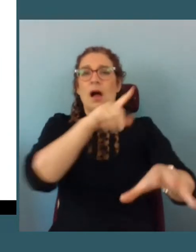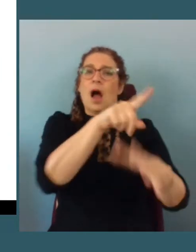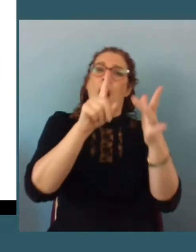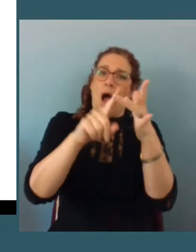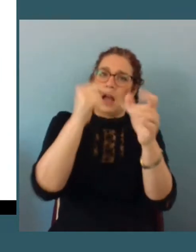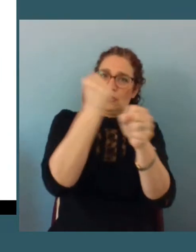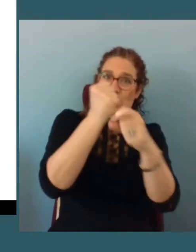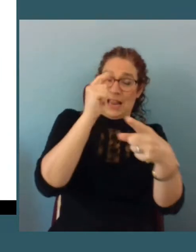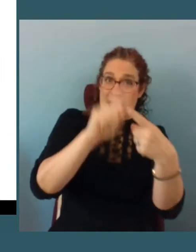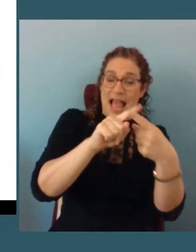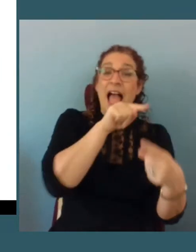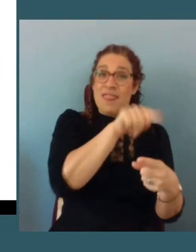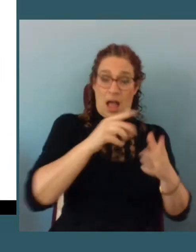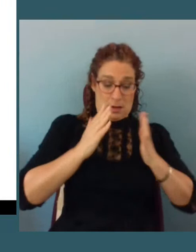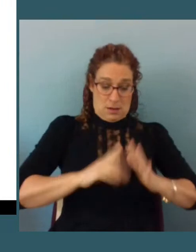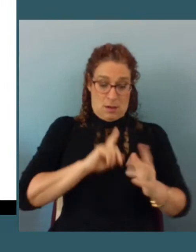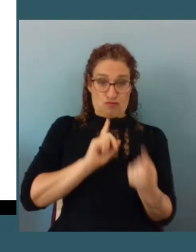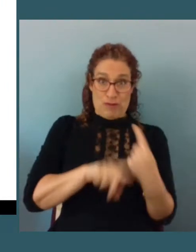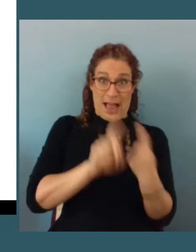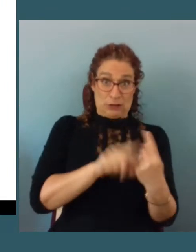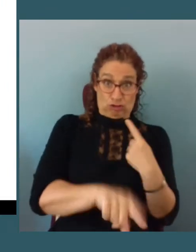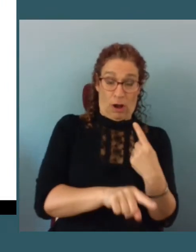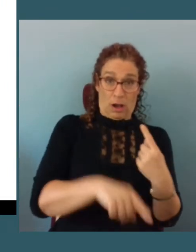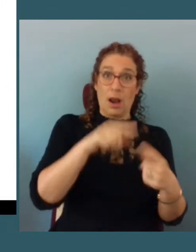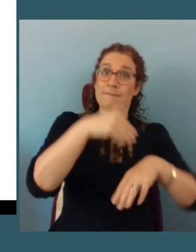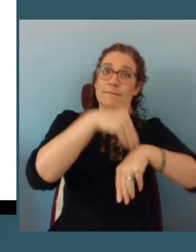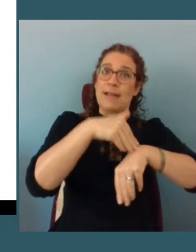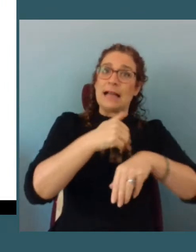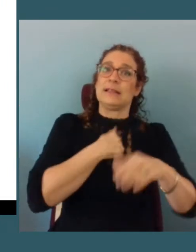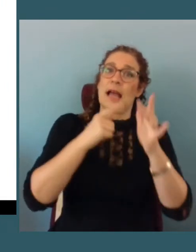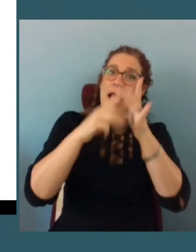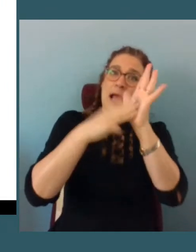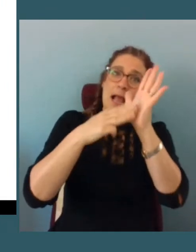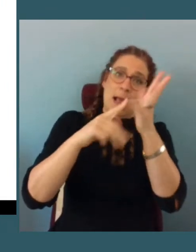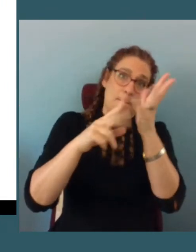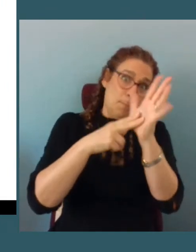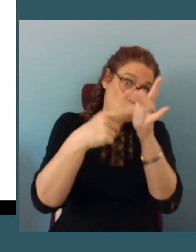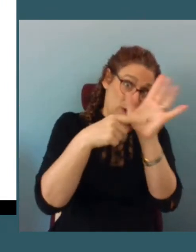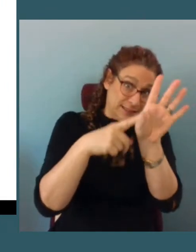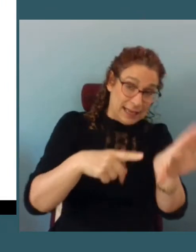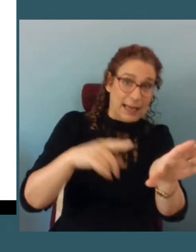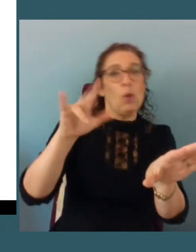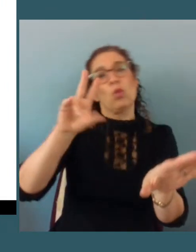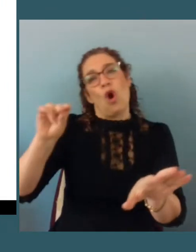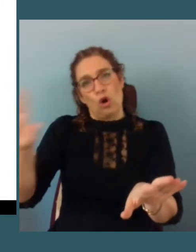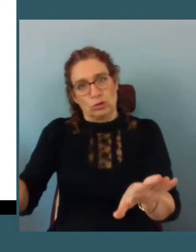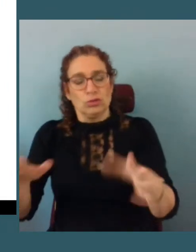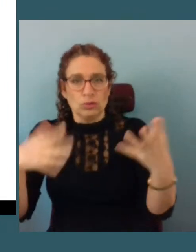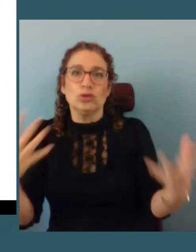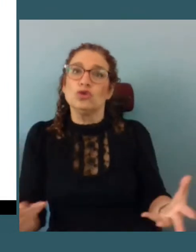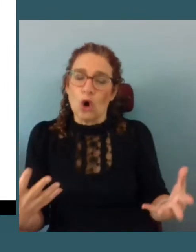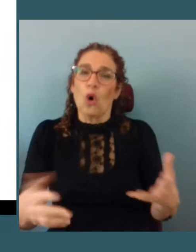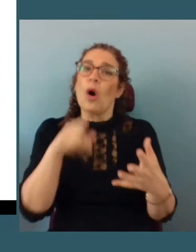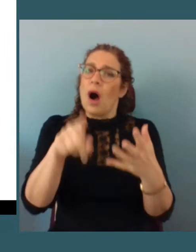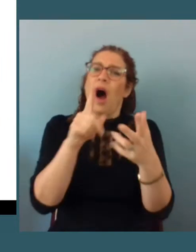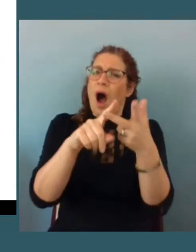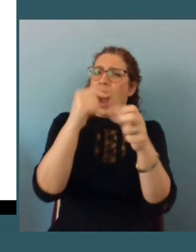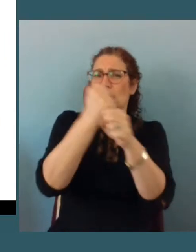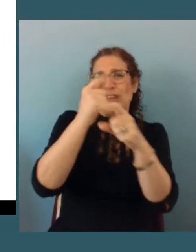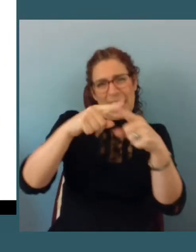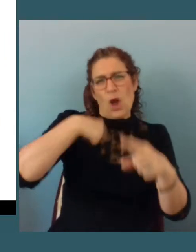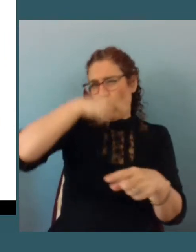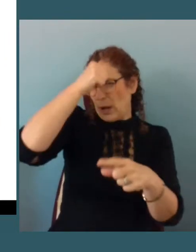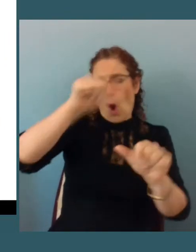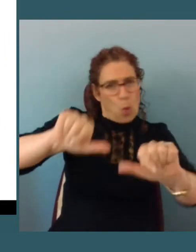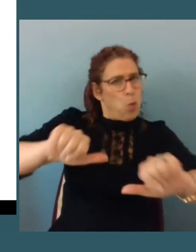adverse reaction to food which involves the immune system. And IgE mediated is a very nice model, we understand that very well. Non-IgE, we're getting